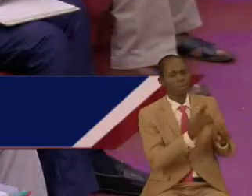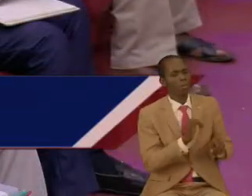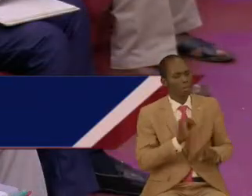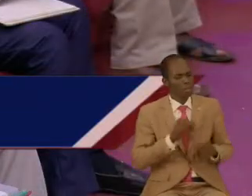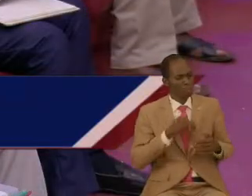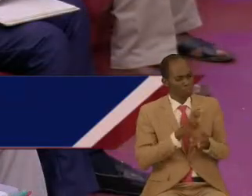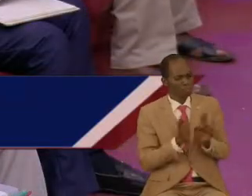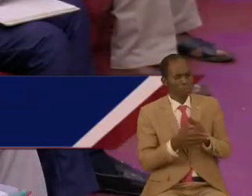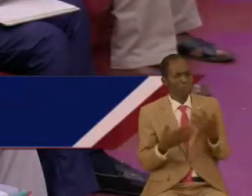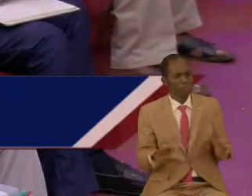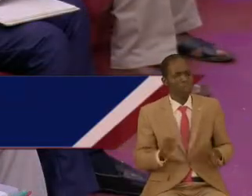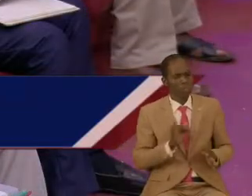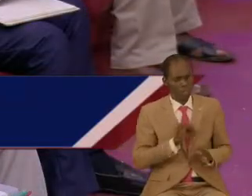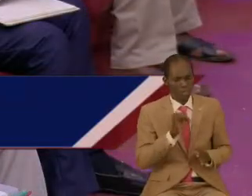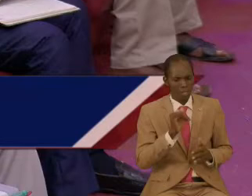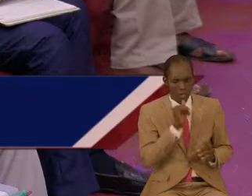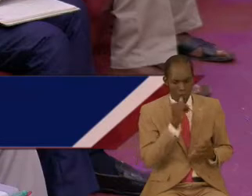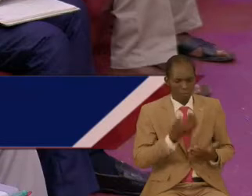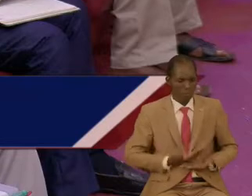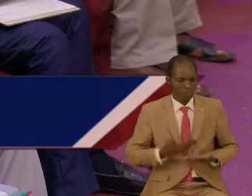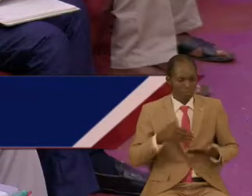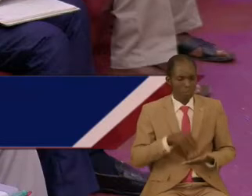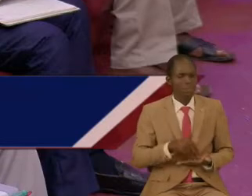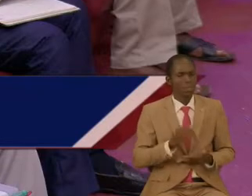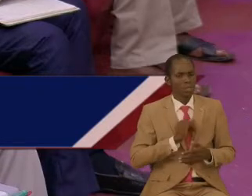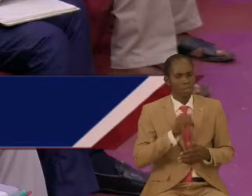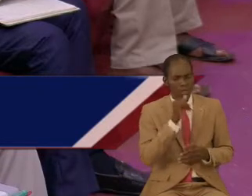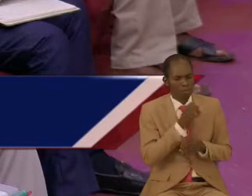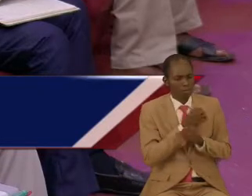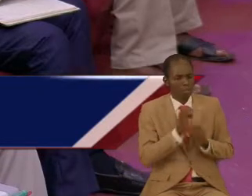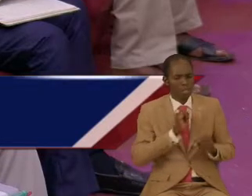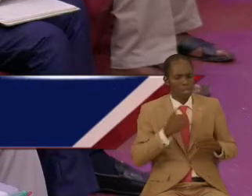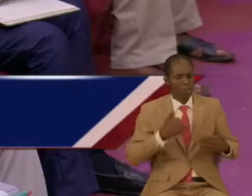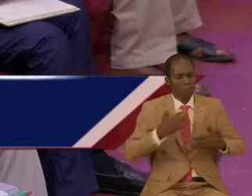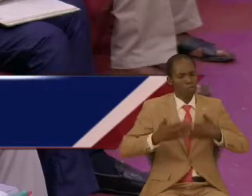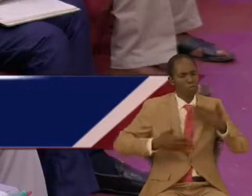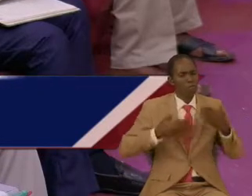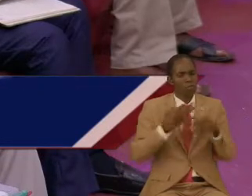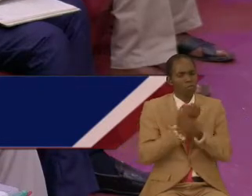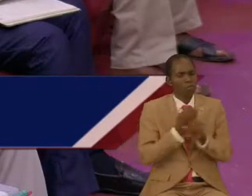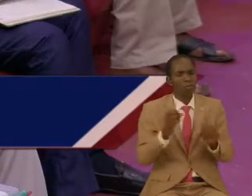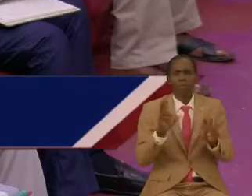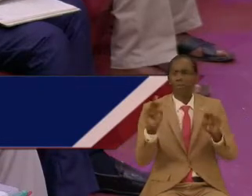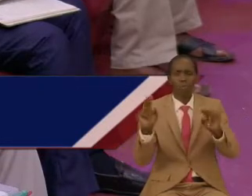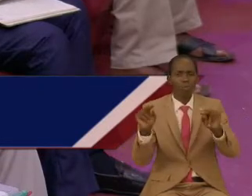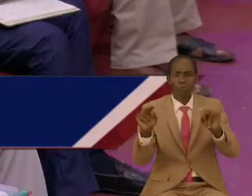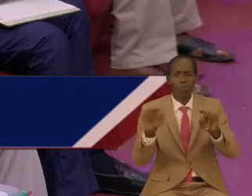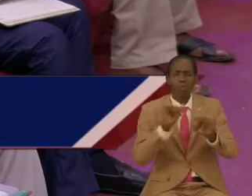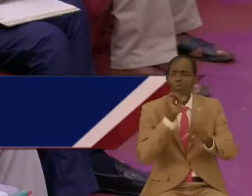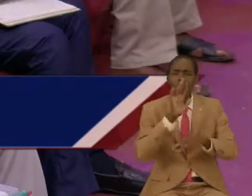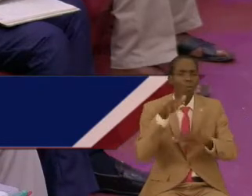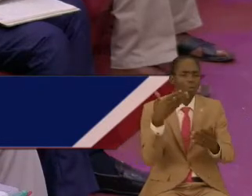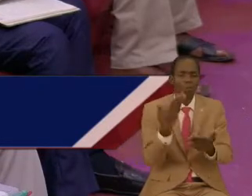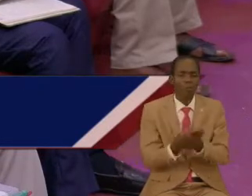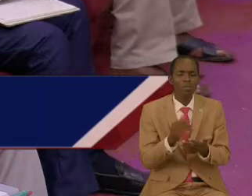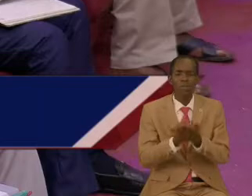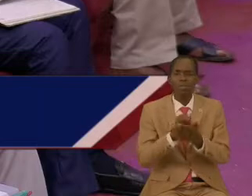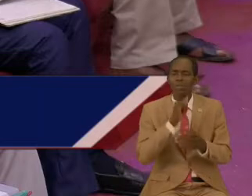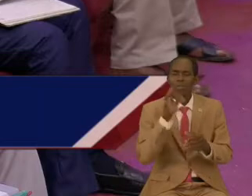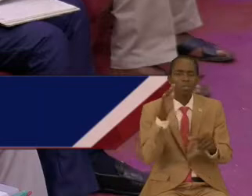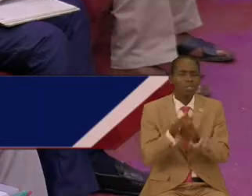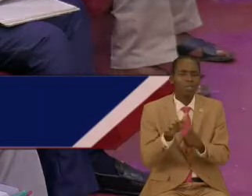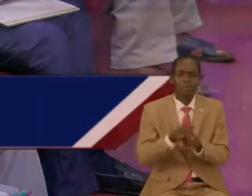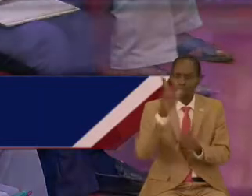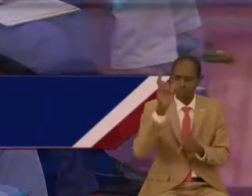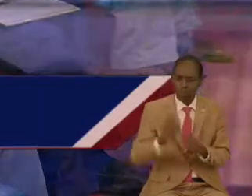born again, I'm the joy of the Lord and the joy of salvation within me, I have a new life. No, that's not enough. You must